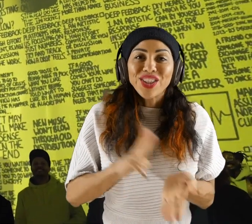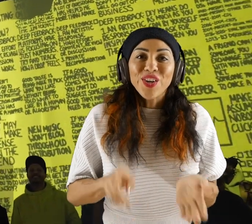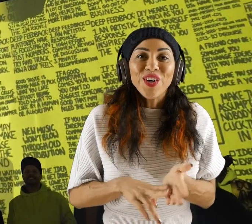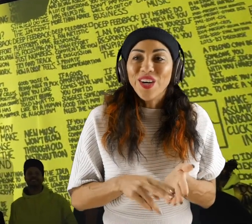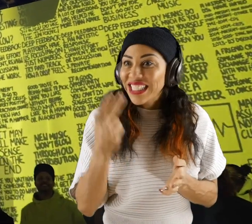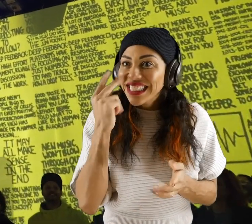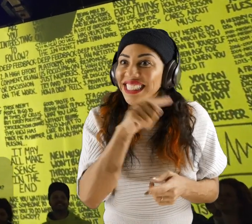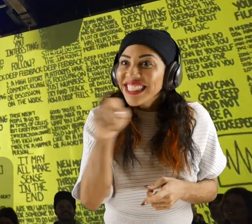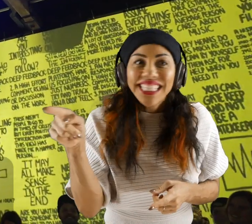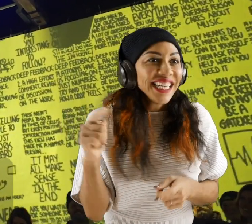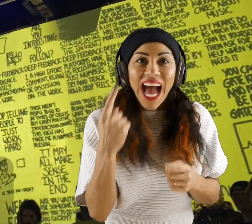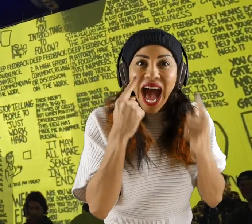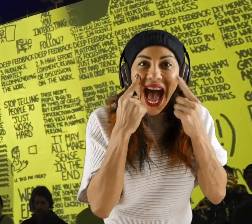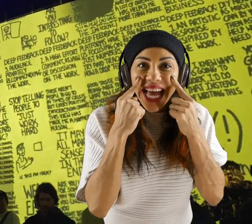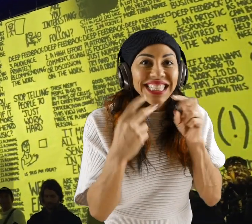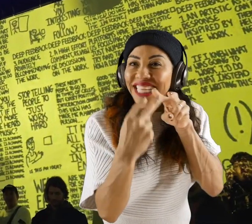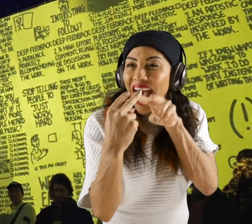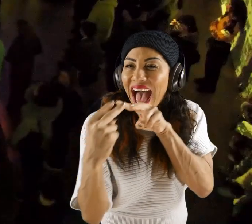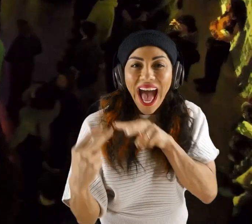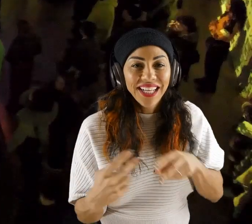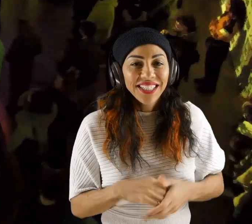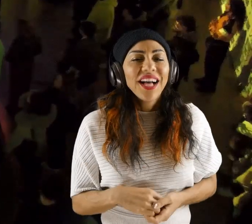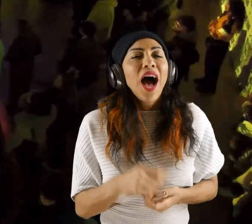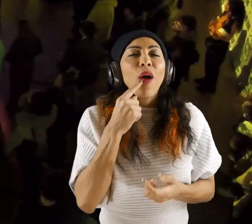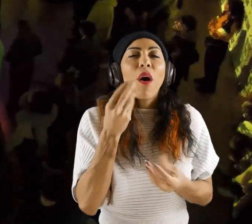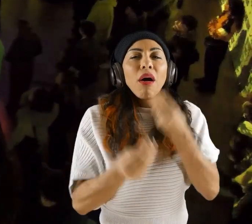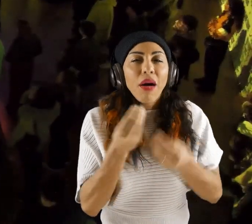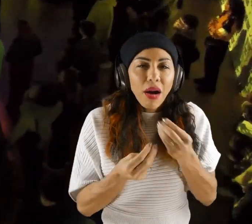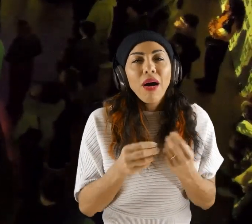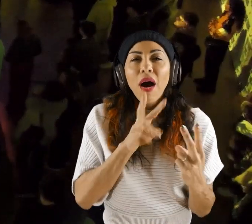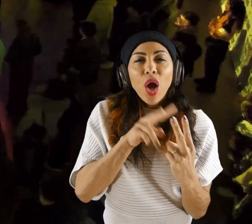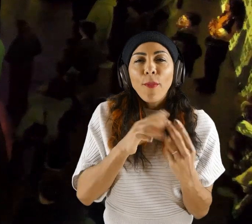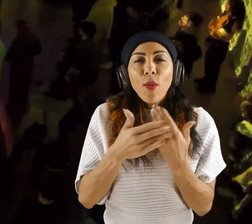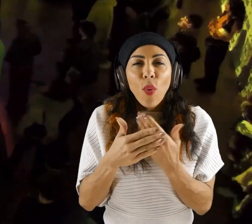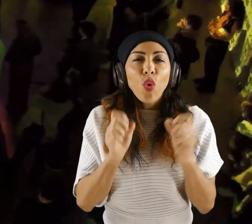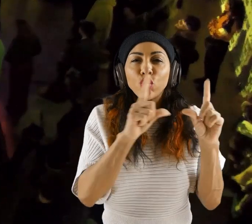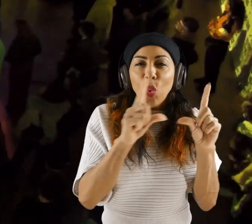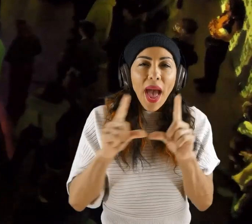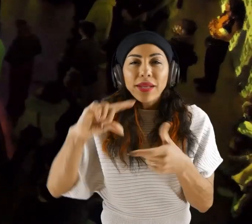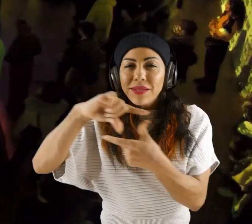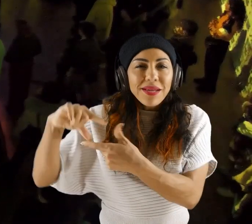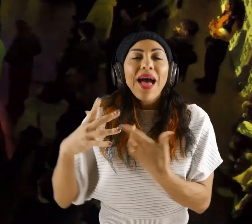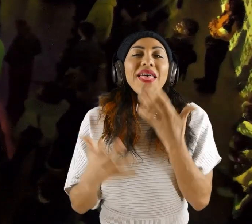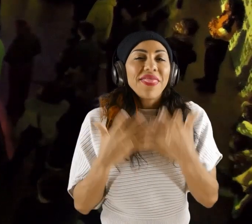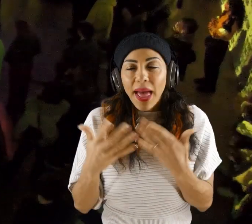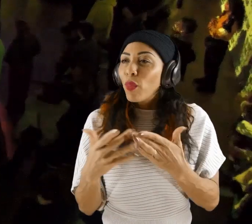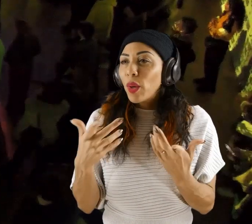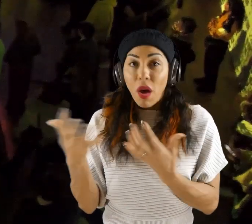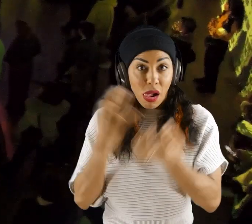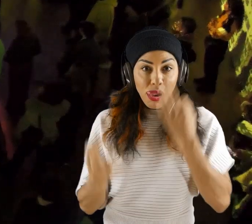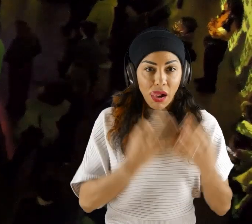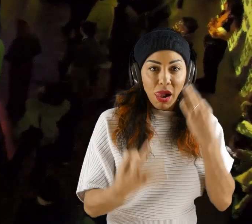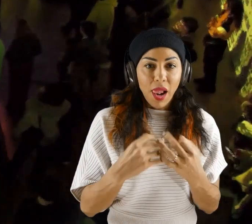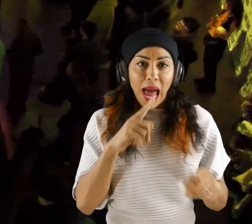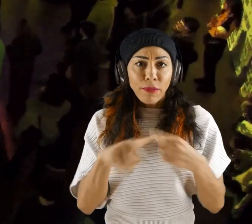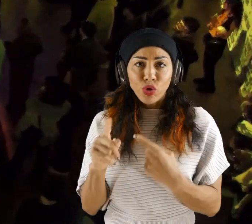All right. I'll do a couple more squares and then I just want everyone to like throw me questions and then I'm trying to like circle everyone as well while I'm doing this.